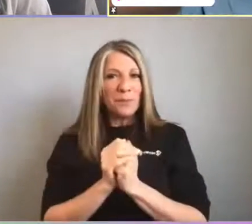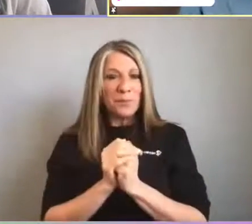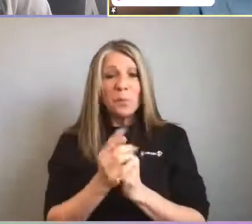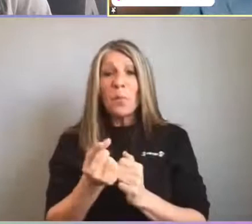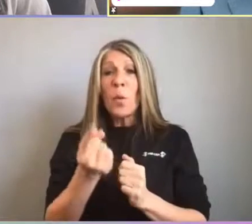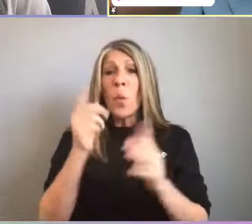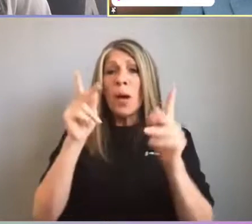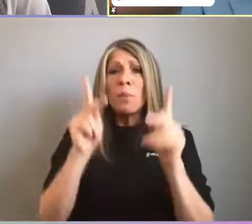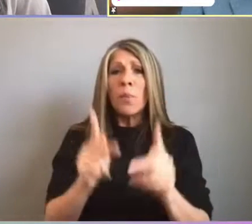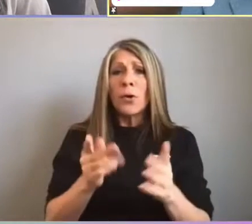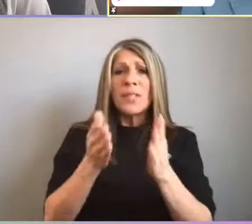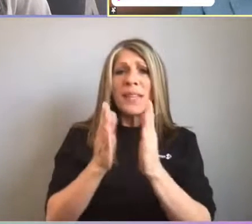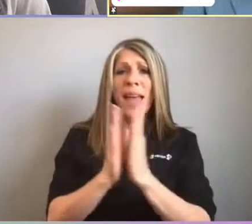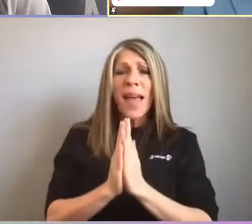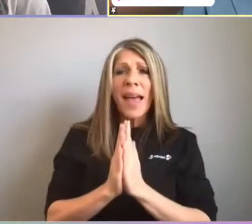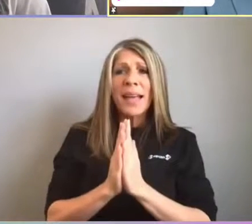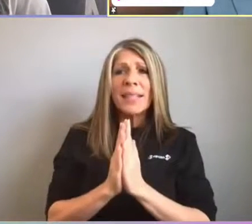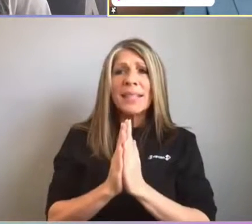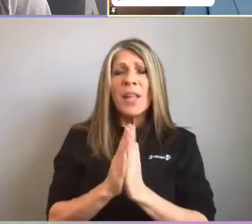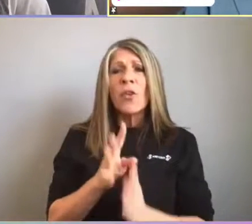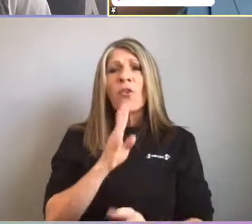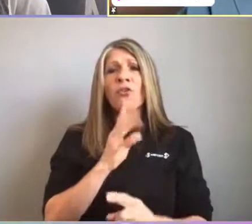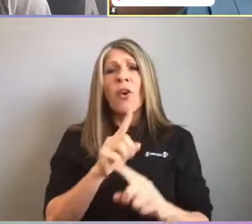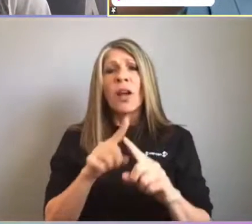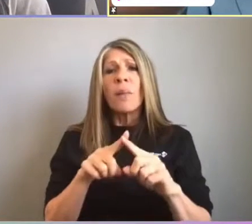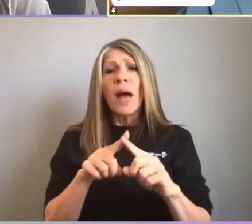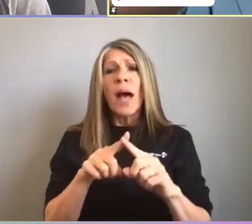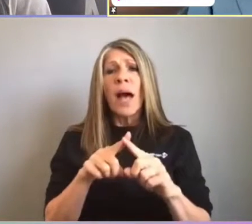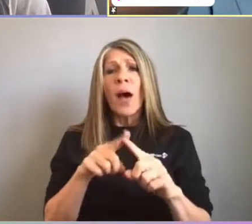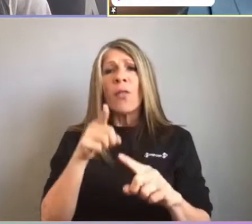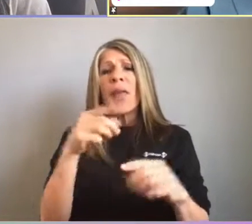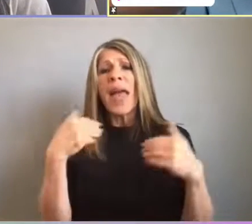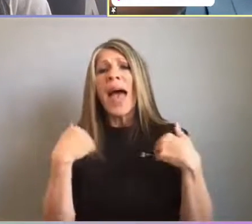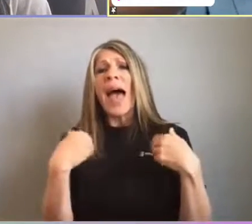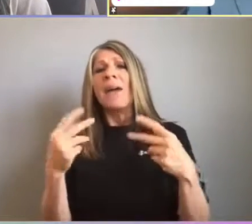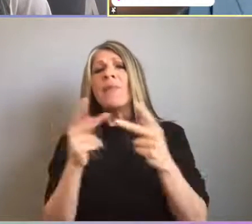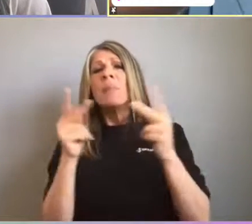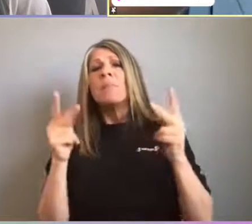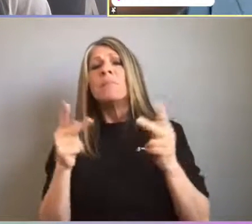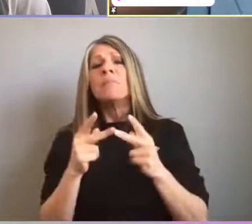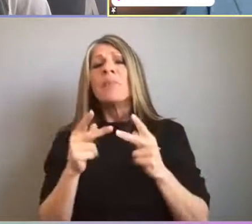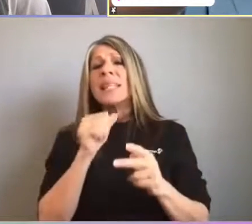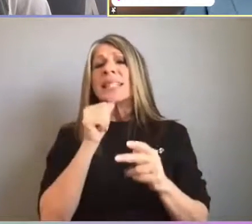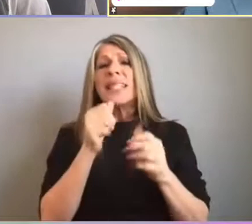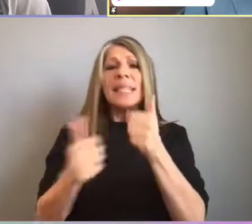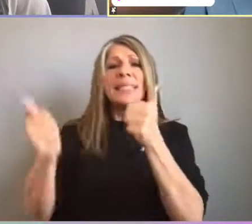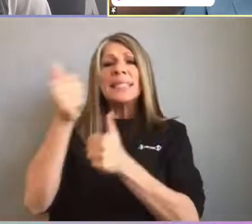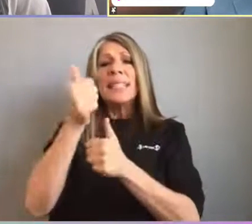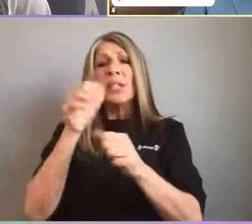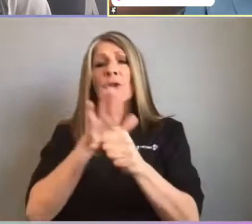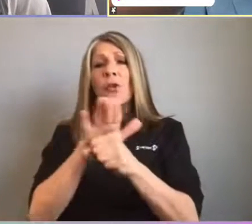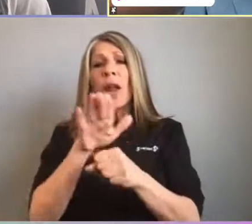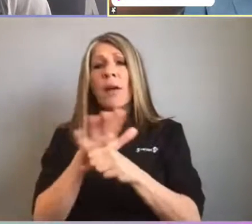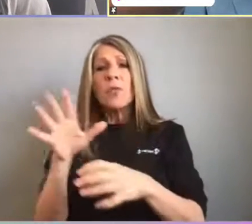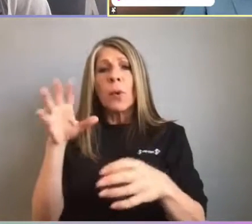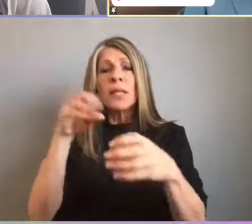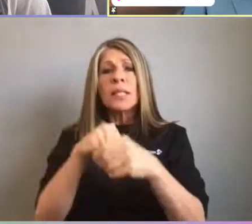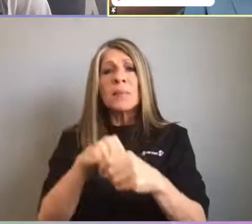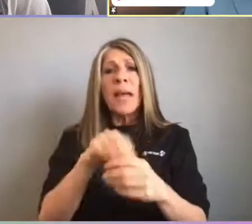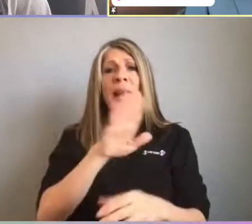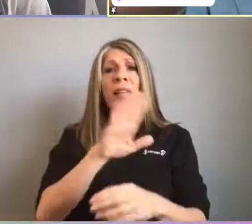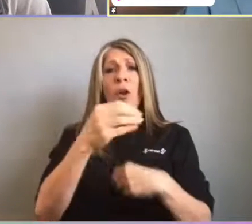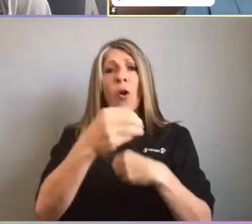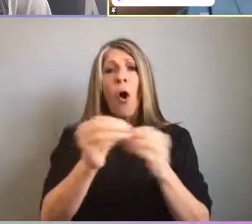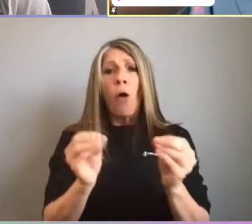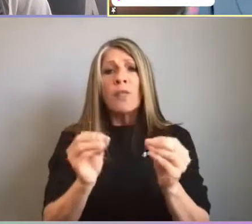individual asks us, they're talking about they hold a position that's not senior enough to participate in their